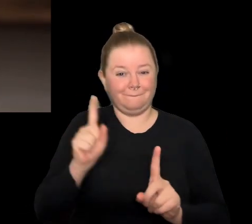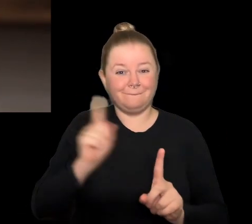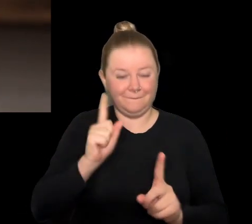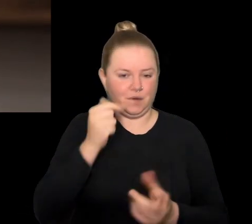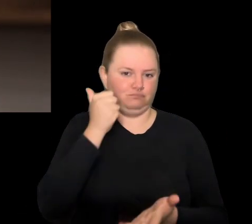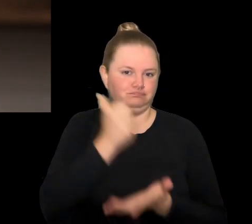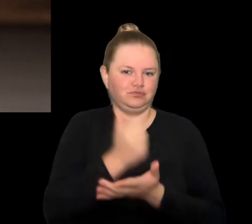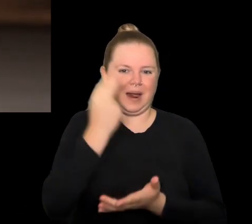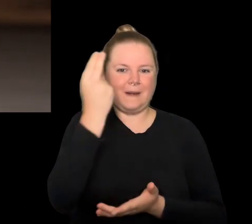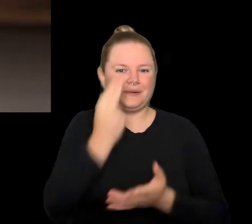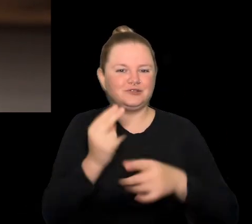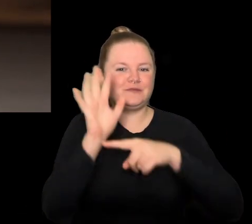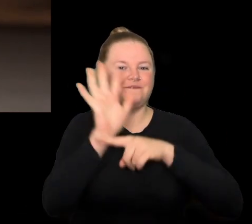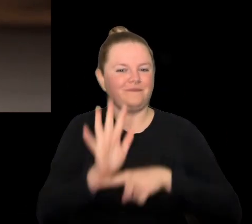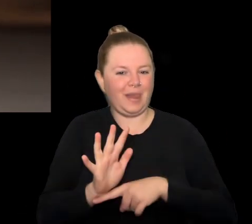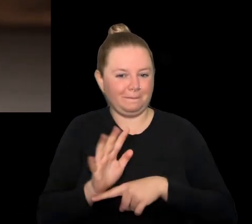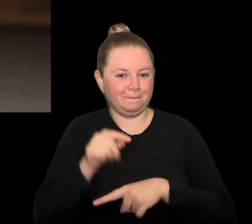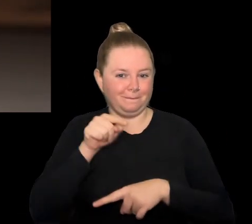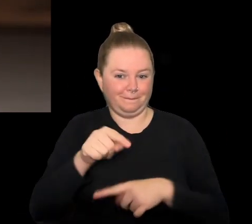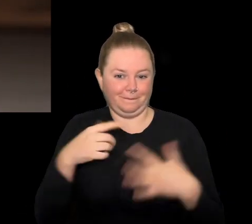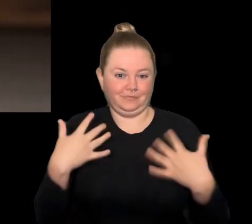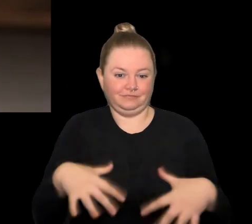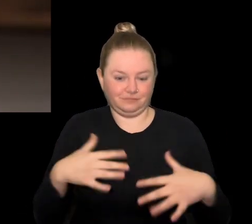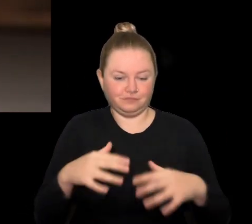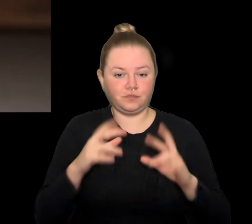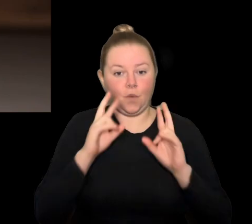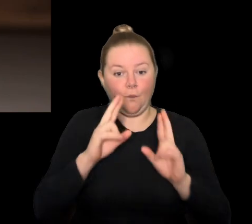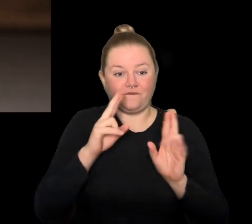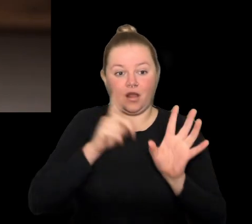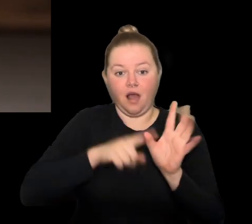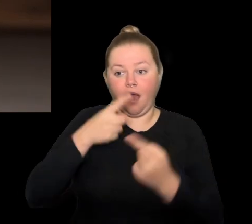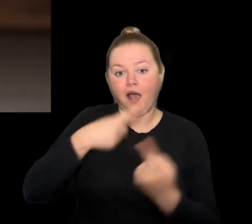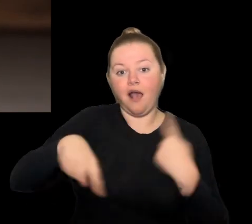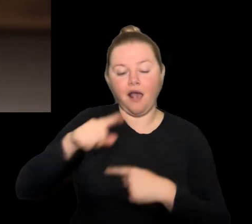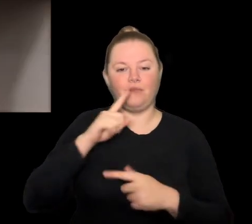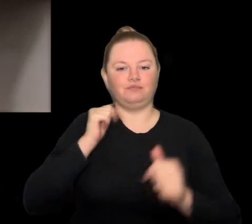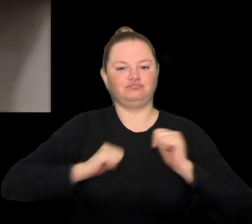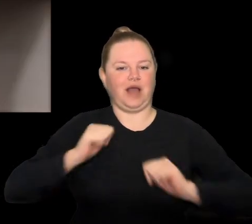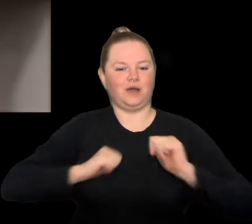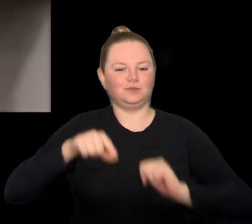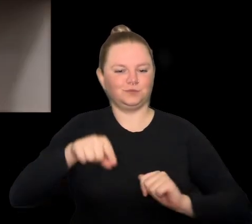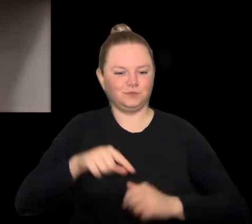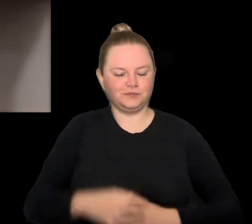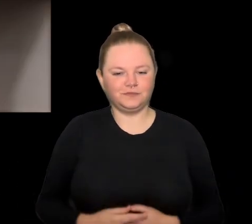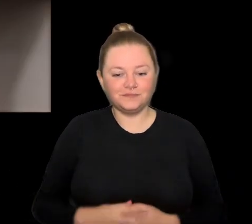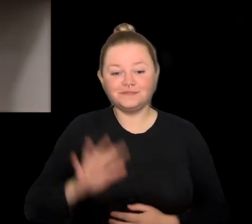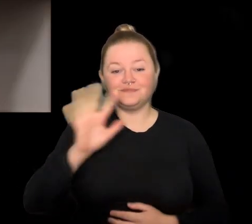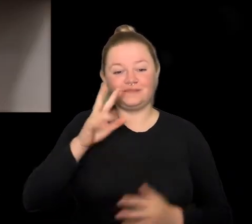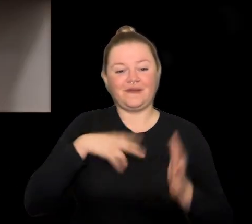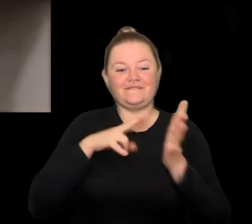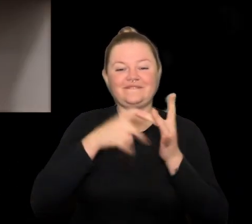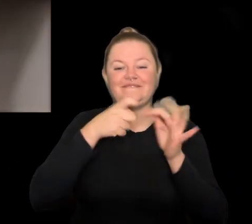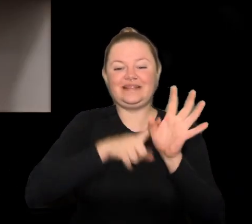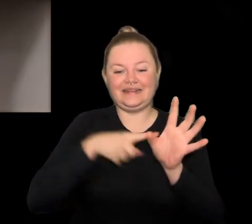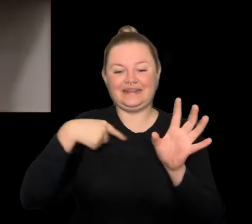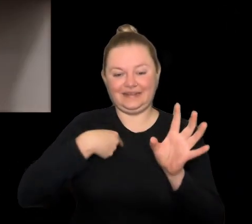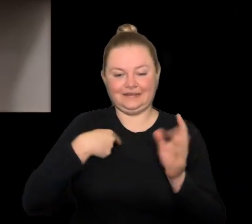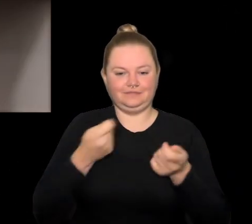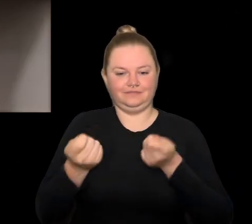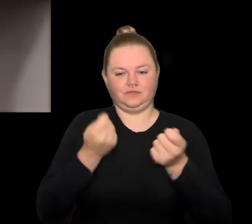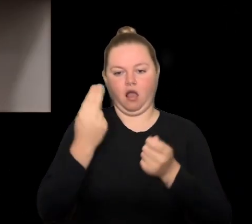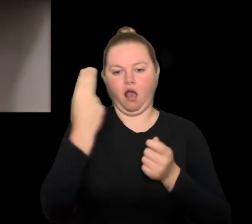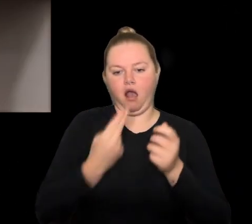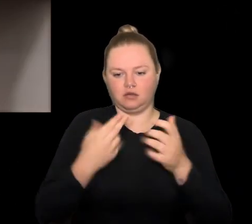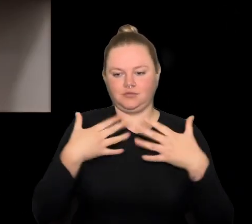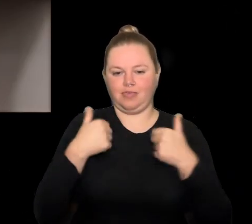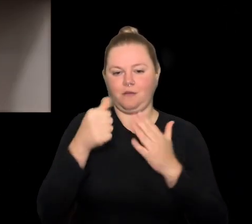brilliant animation film which the young people hopefully will be very proud of. Hi, my name's Vicky Charnock and I manage the Arts for